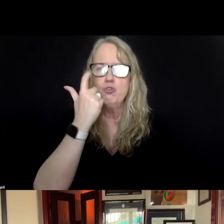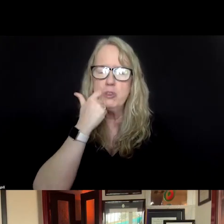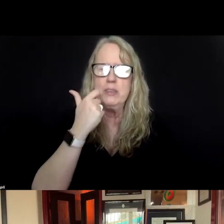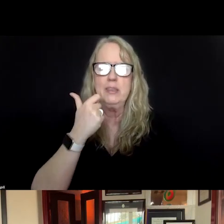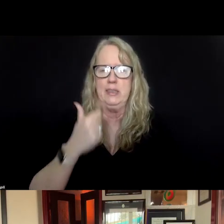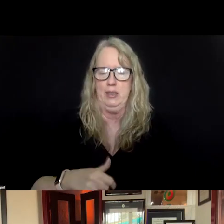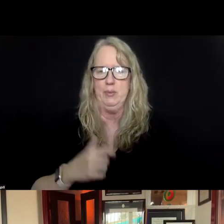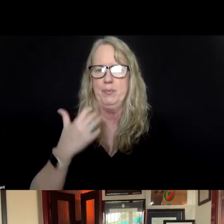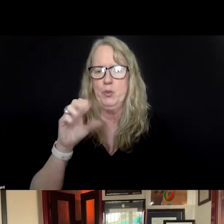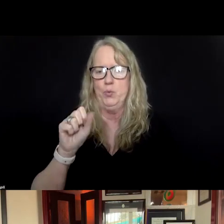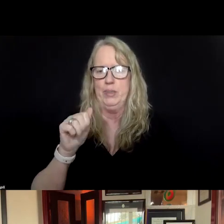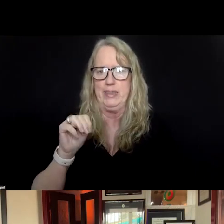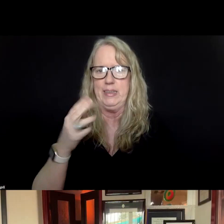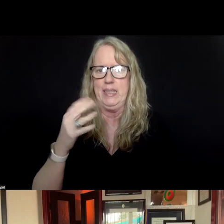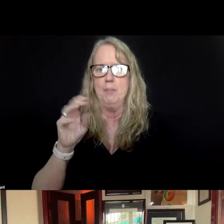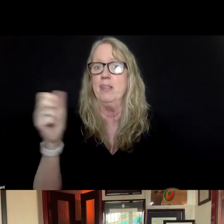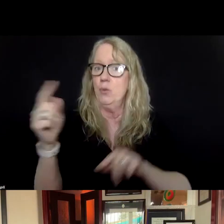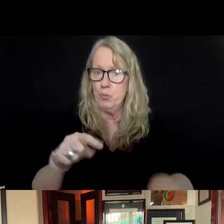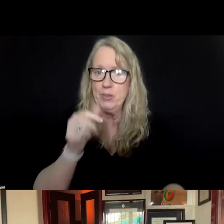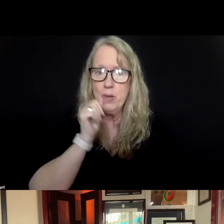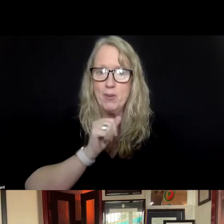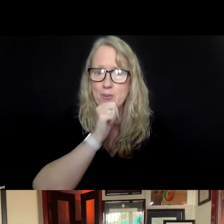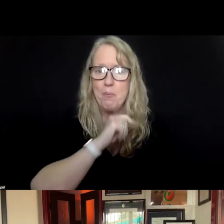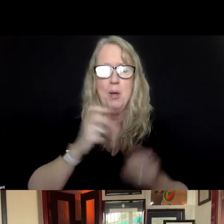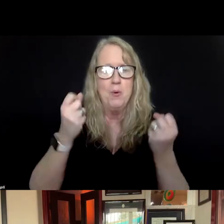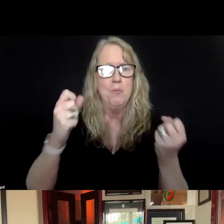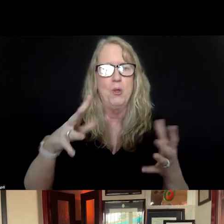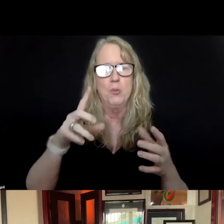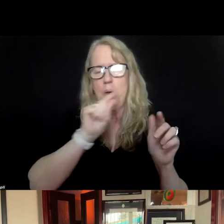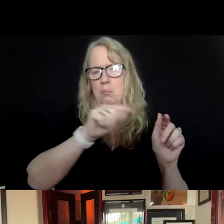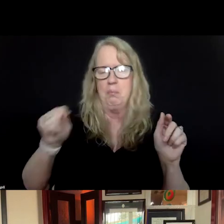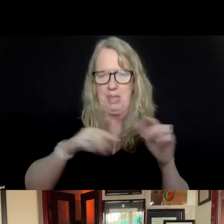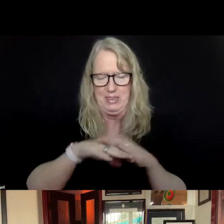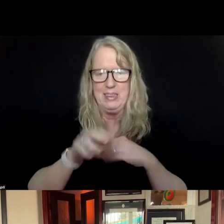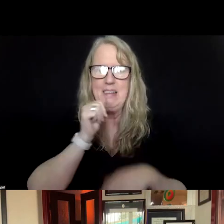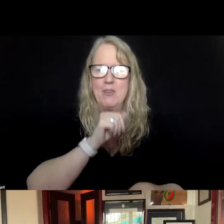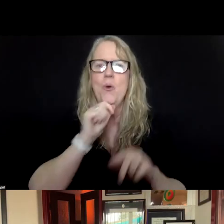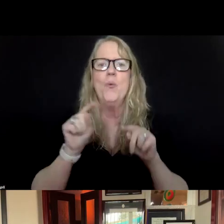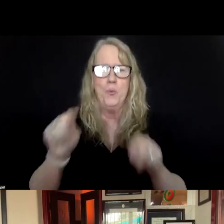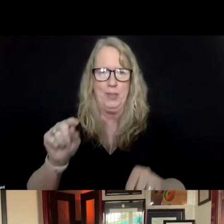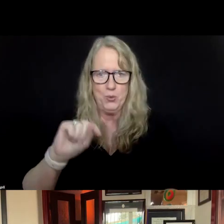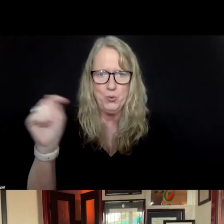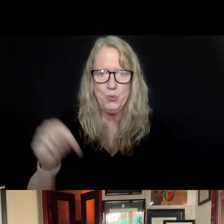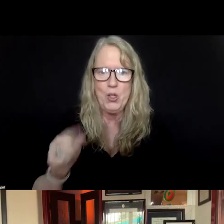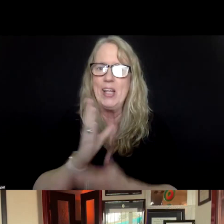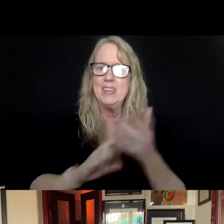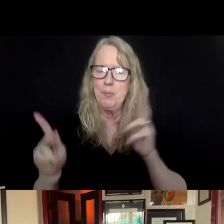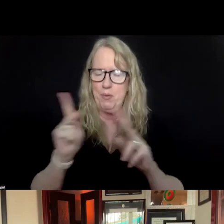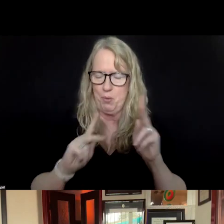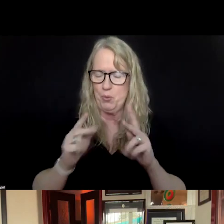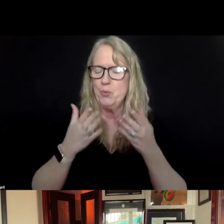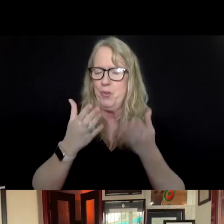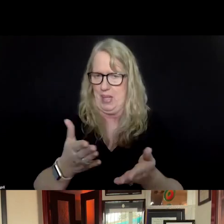had SAMHSA came out to Arizona and went to multiple places around Arizona. And when we went down to Tucson and some of the folks from the Crisis Jam were